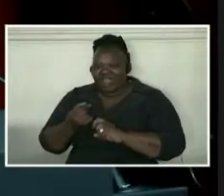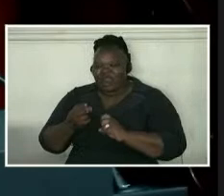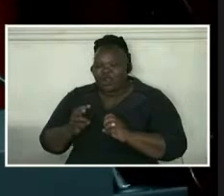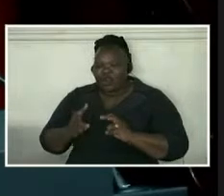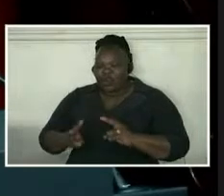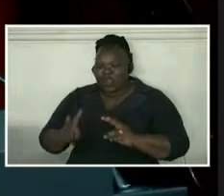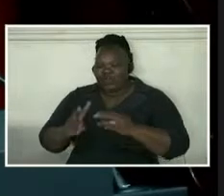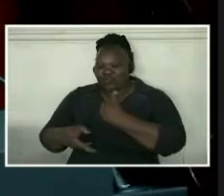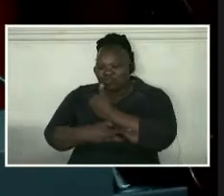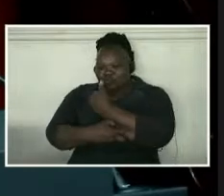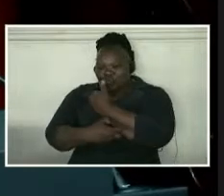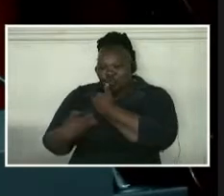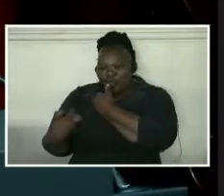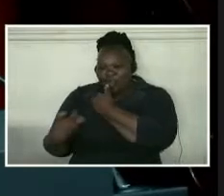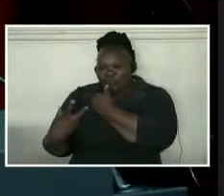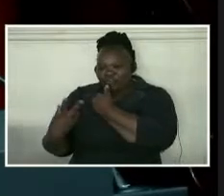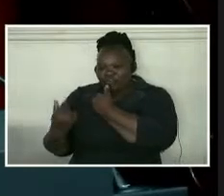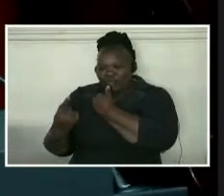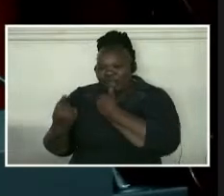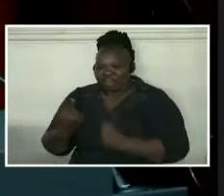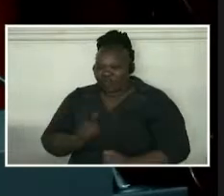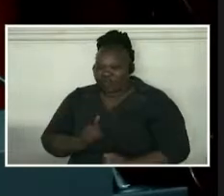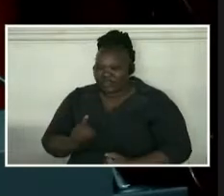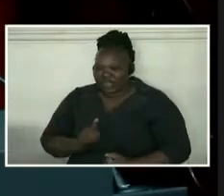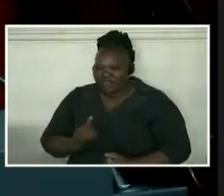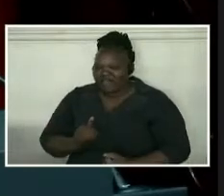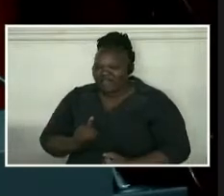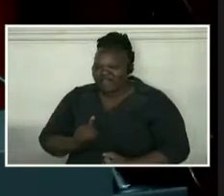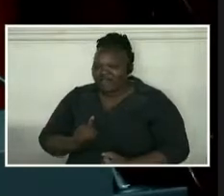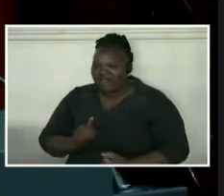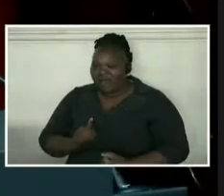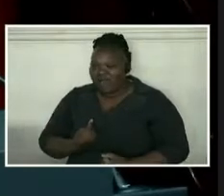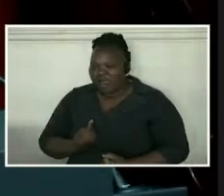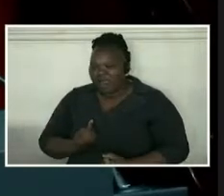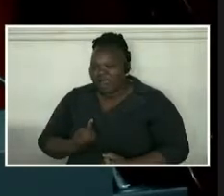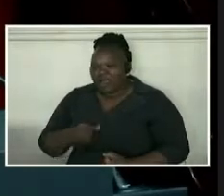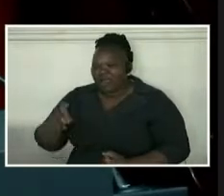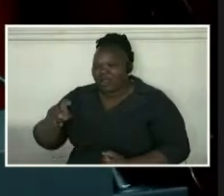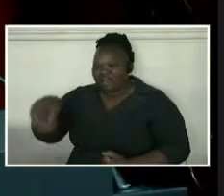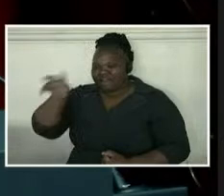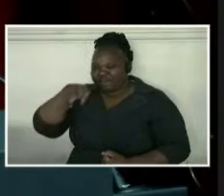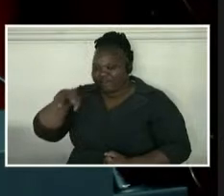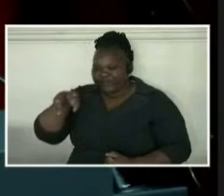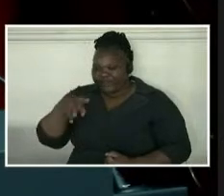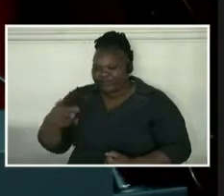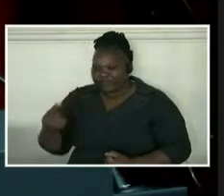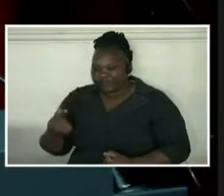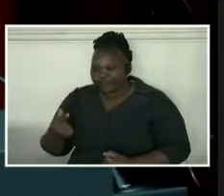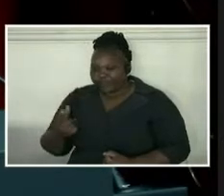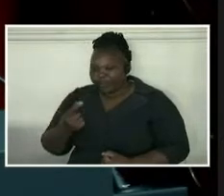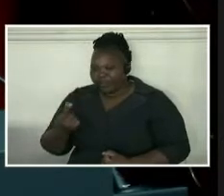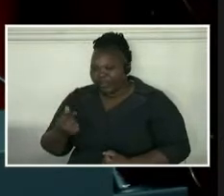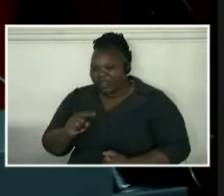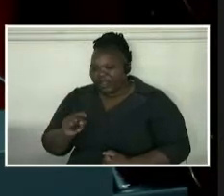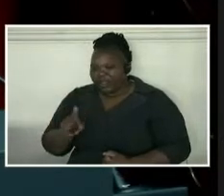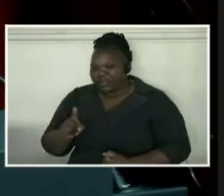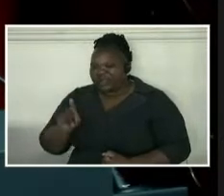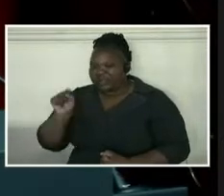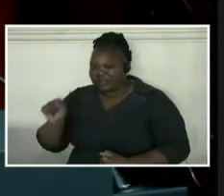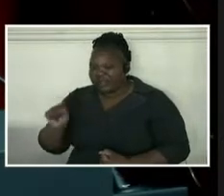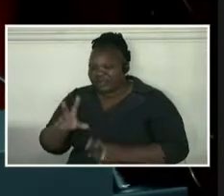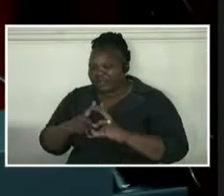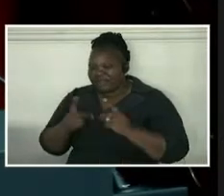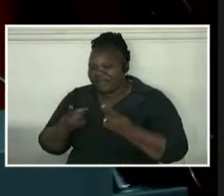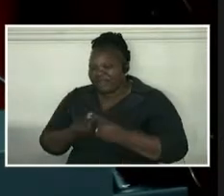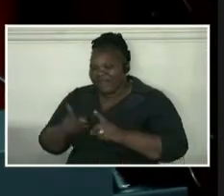themselves as they are known for notoriously squandering funds it comes as no surprise that the department dismally failed